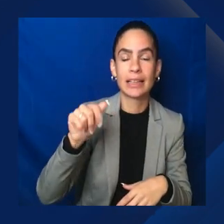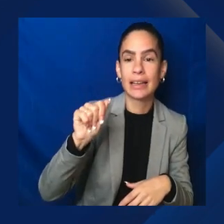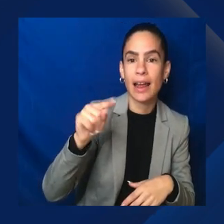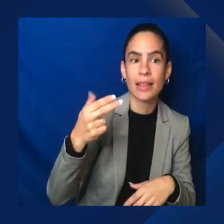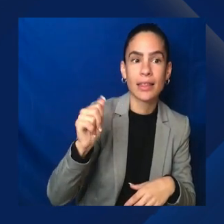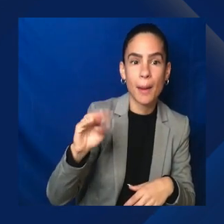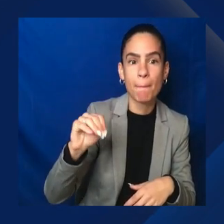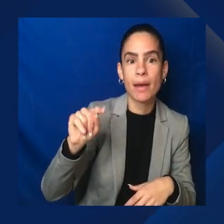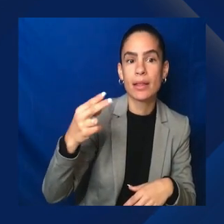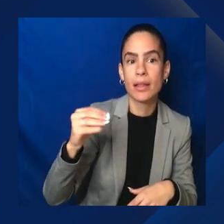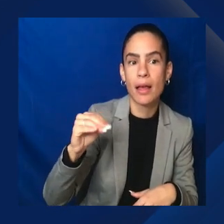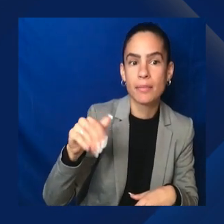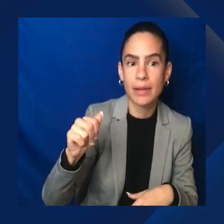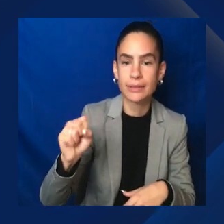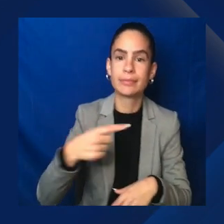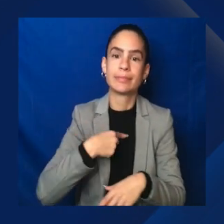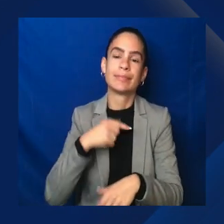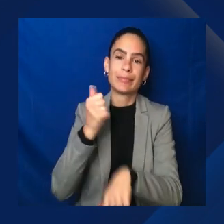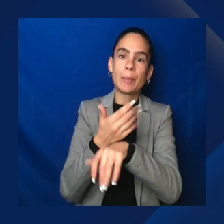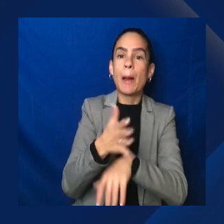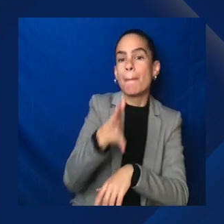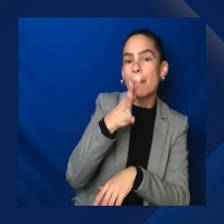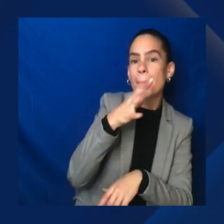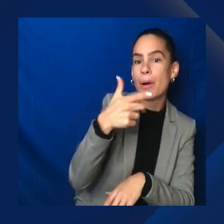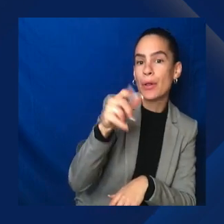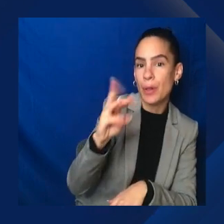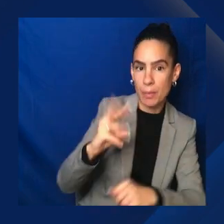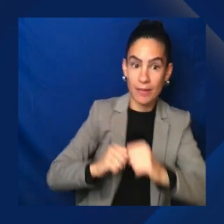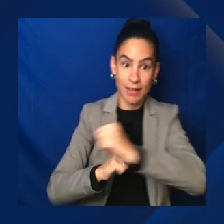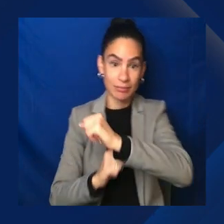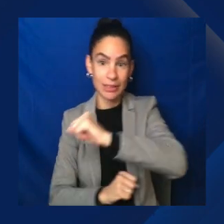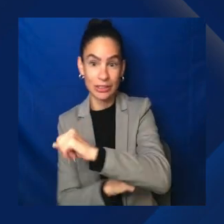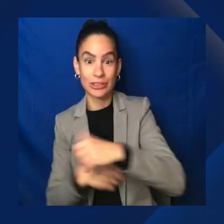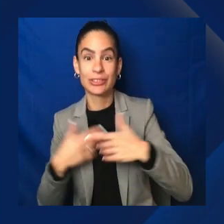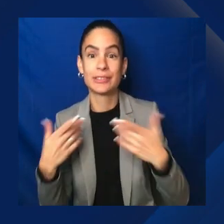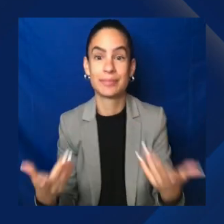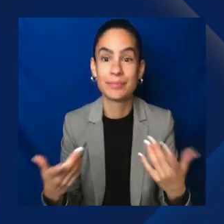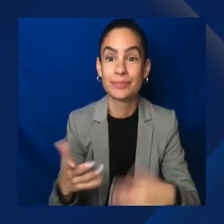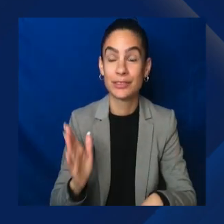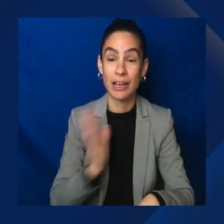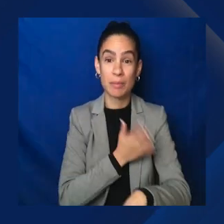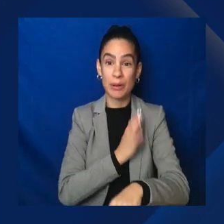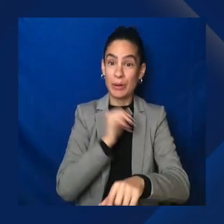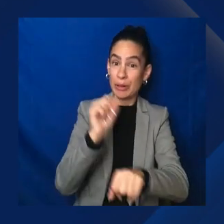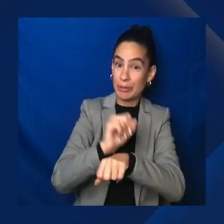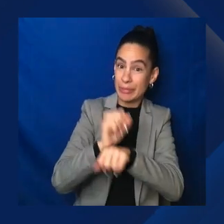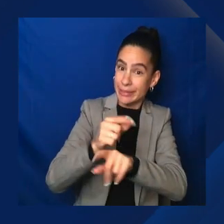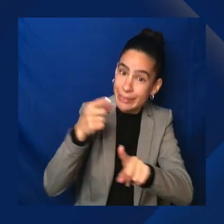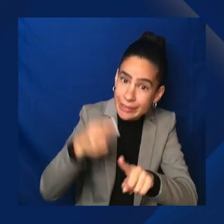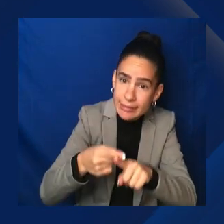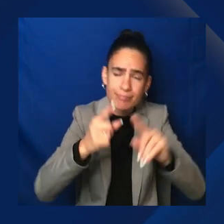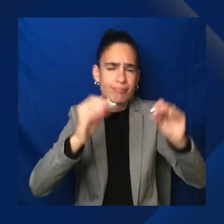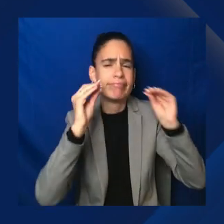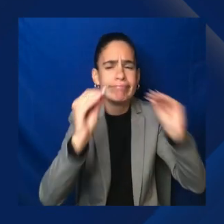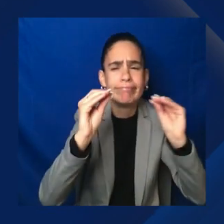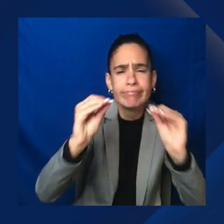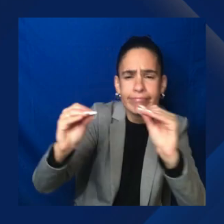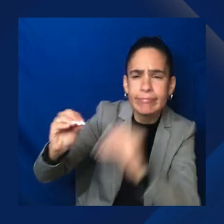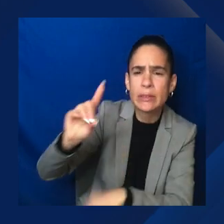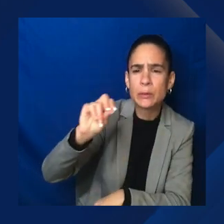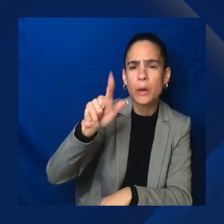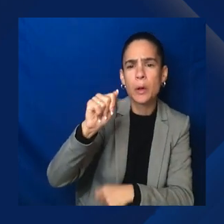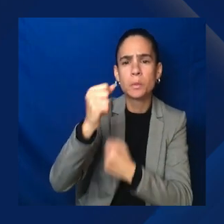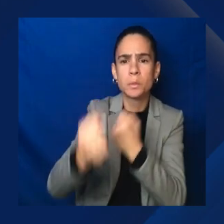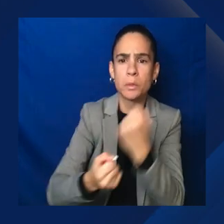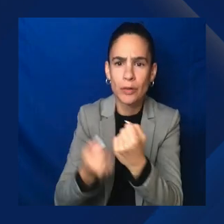Foundation. Our work is dedicated to educating doulas and increasing access to doula support for birthing individuals. One of